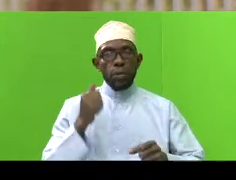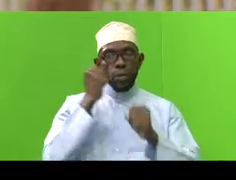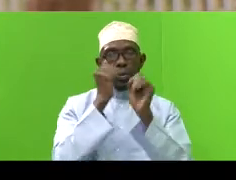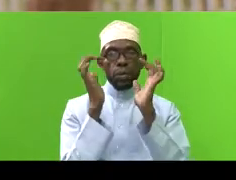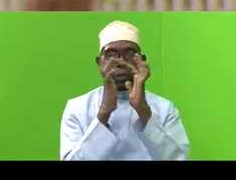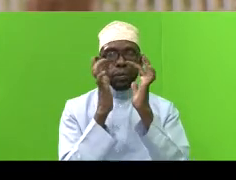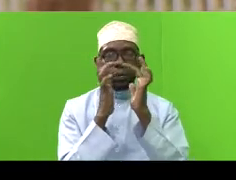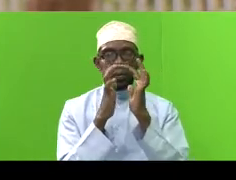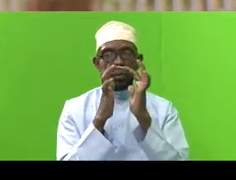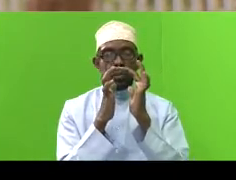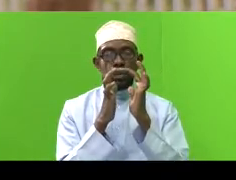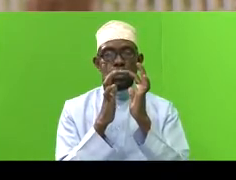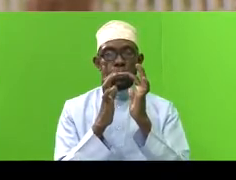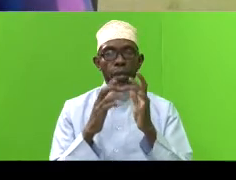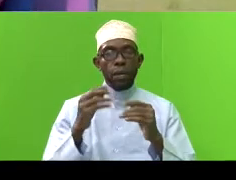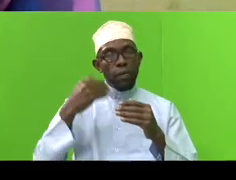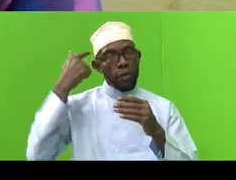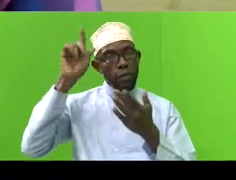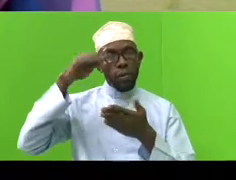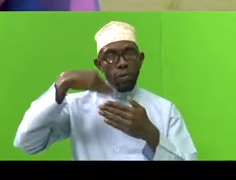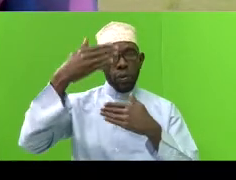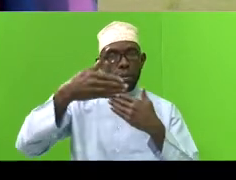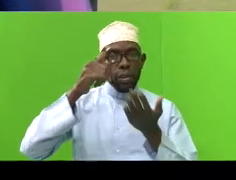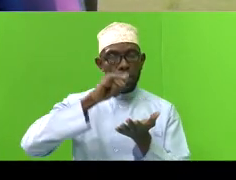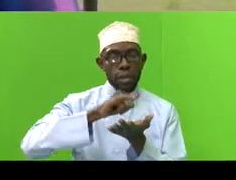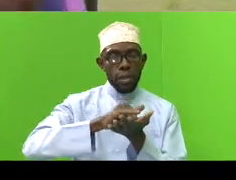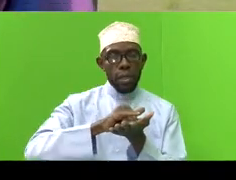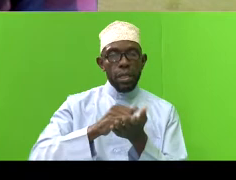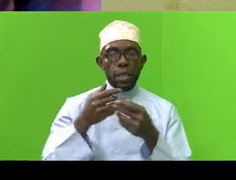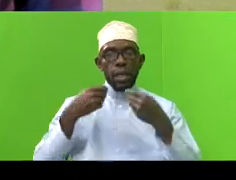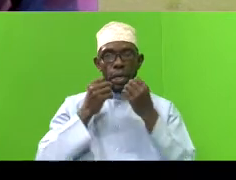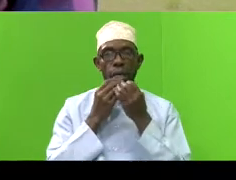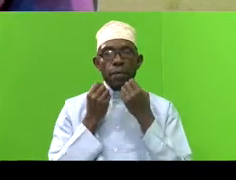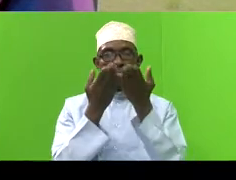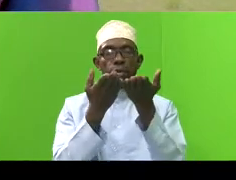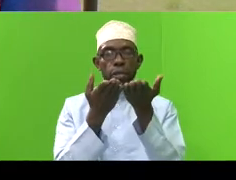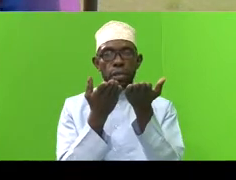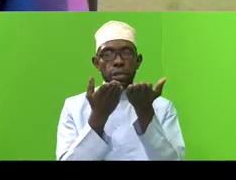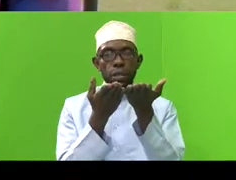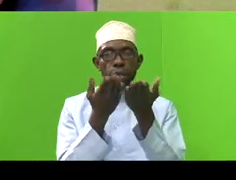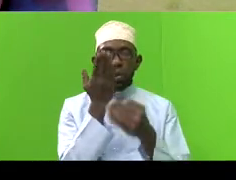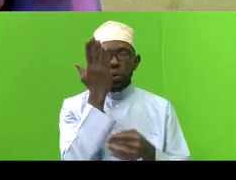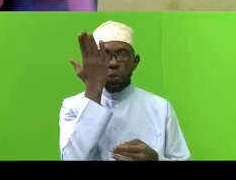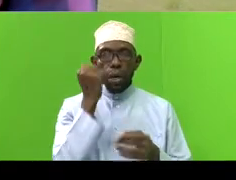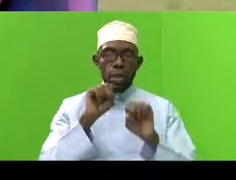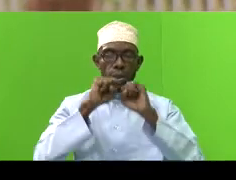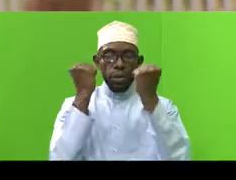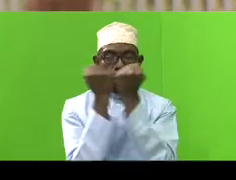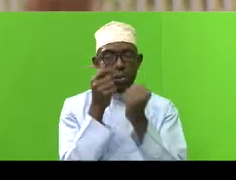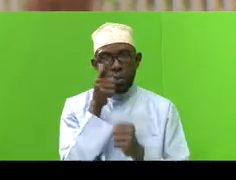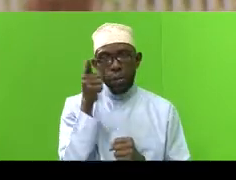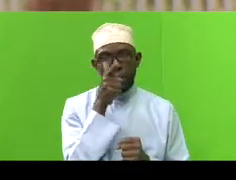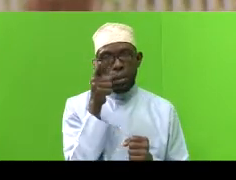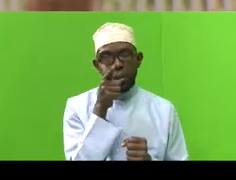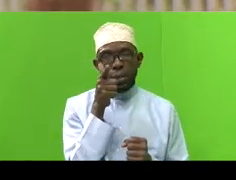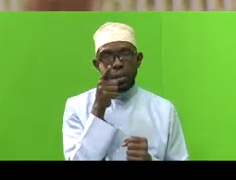online. And furthermore, they would prefer to get information as it happens. And that is what the social media is giving us. But